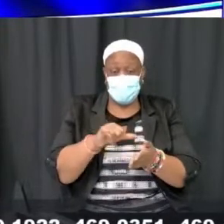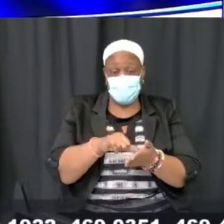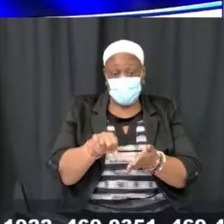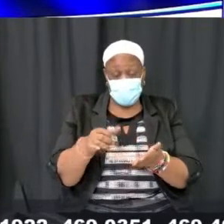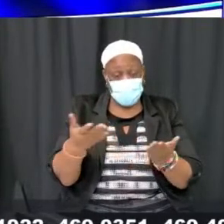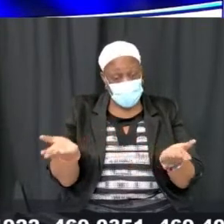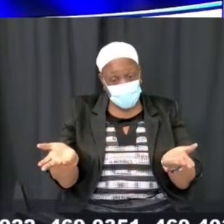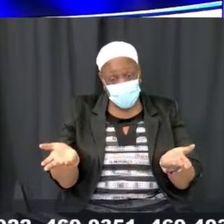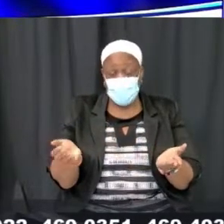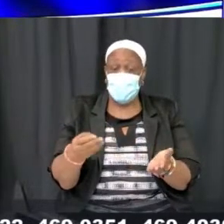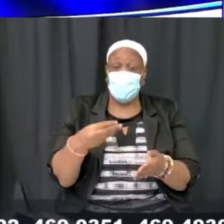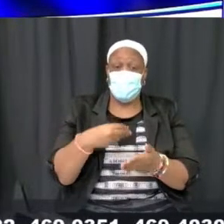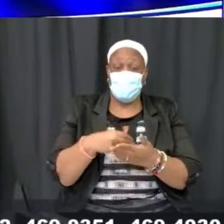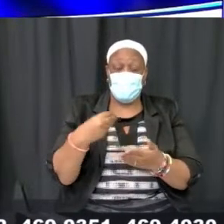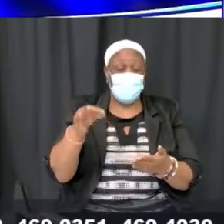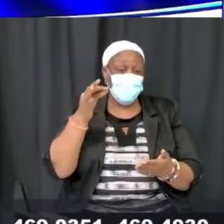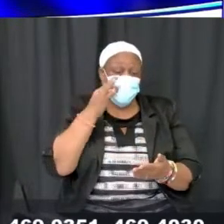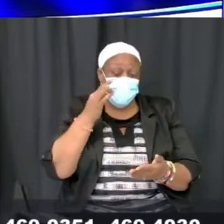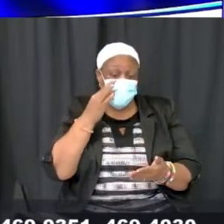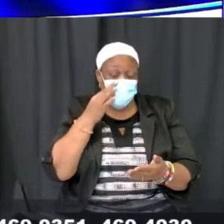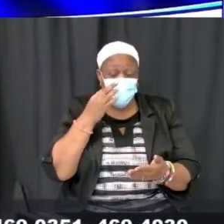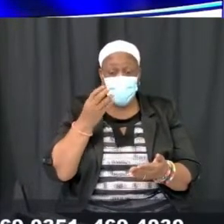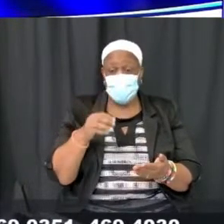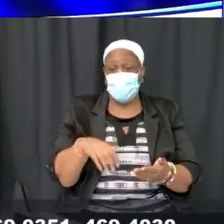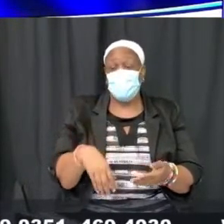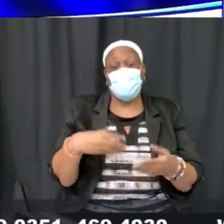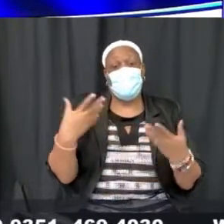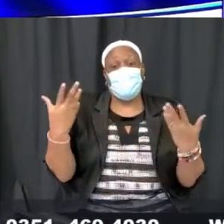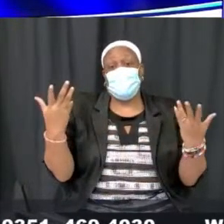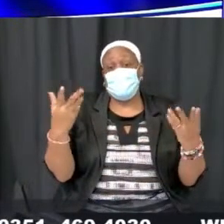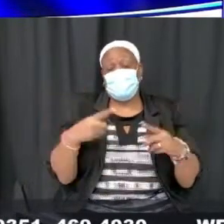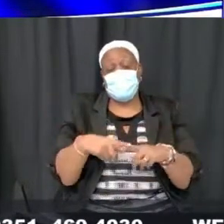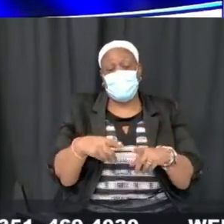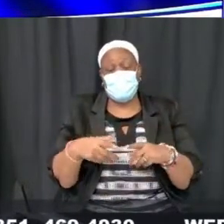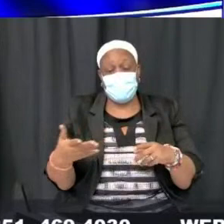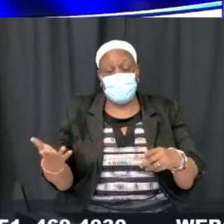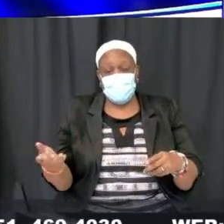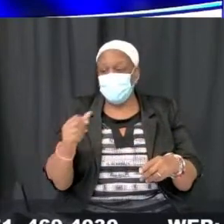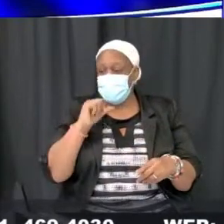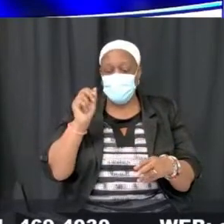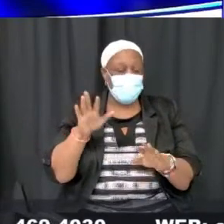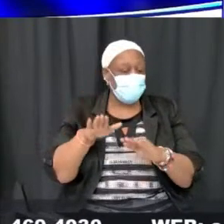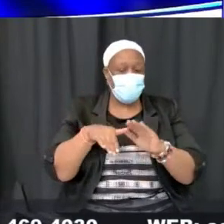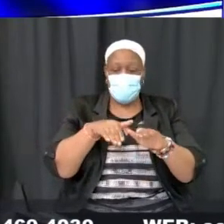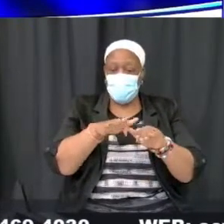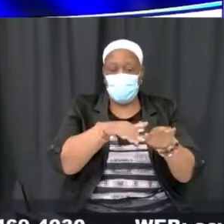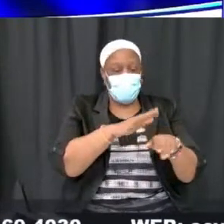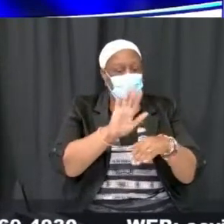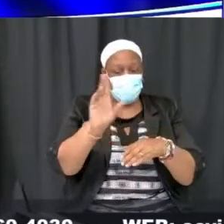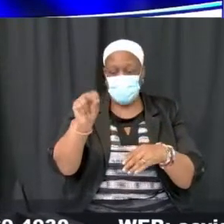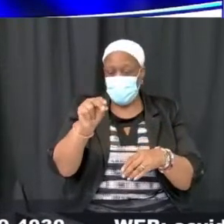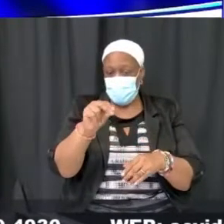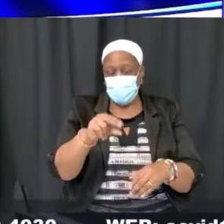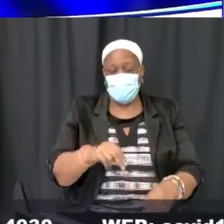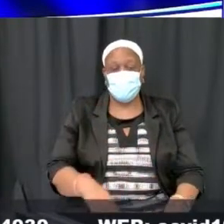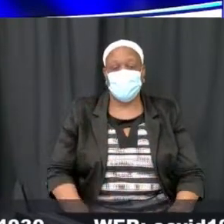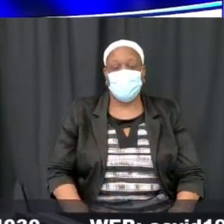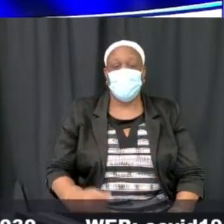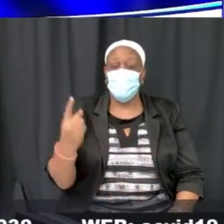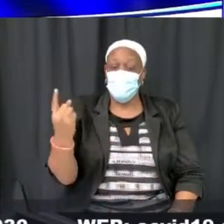Regulation 16.2 provides that during a day of limited operation, the following businesses may be allowed to